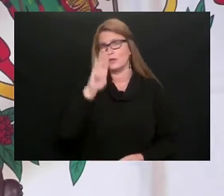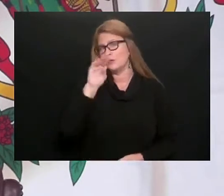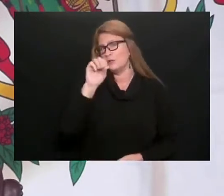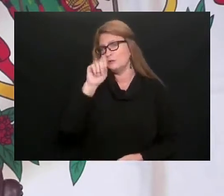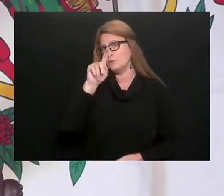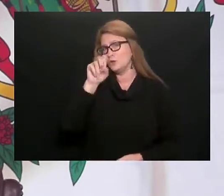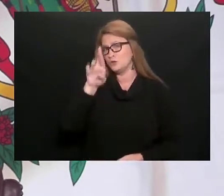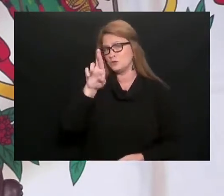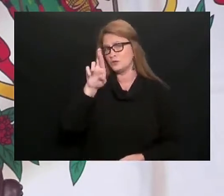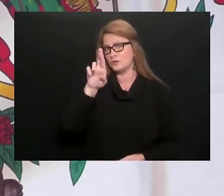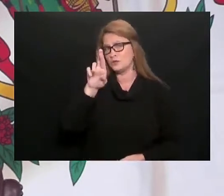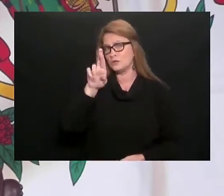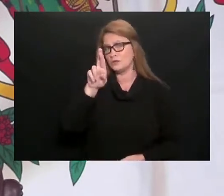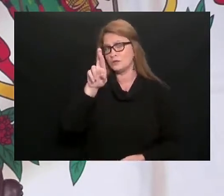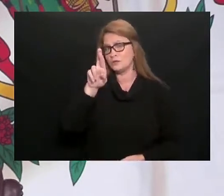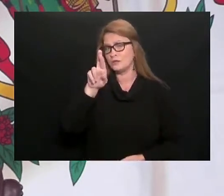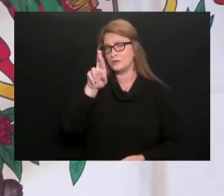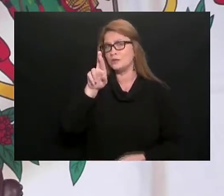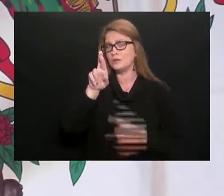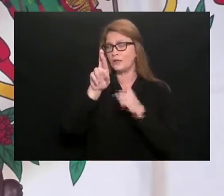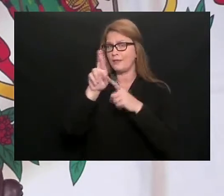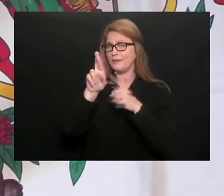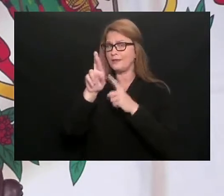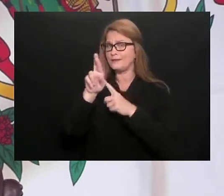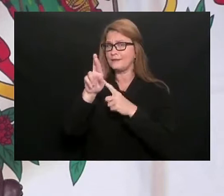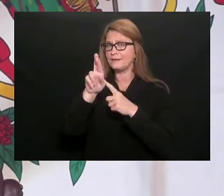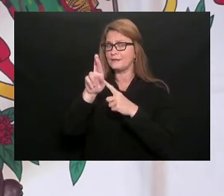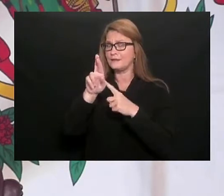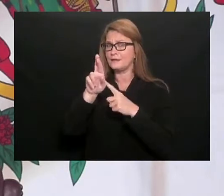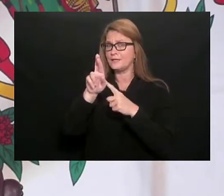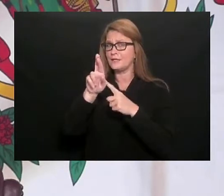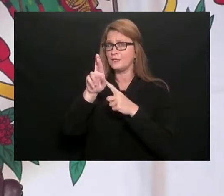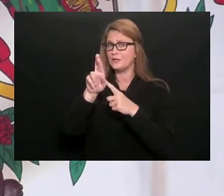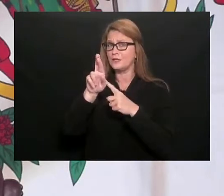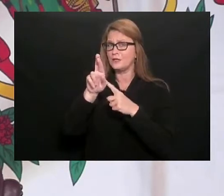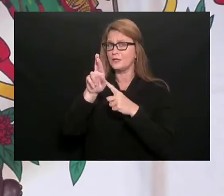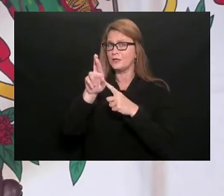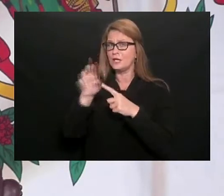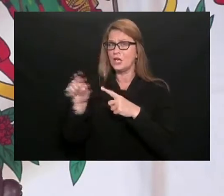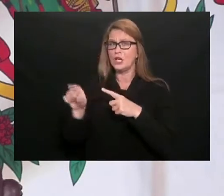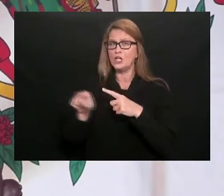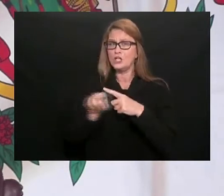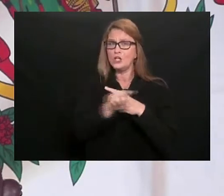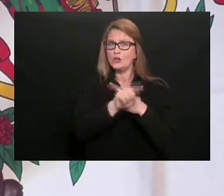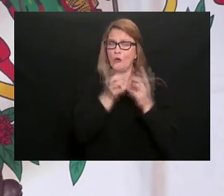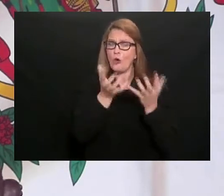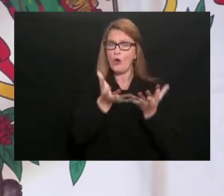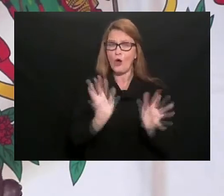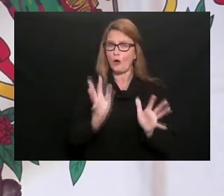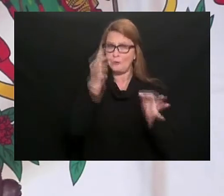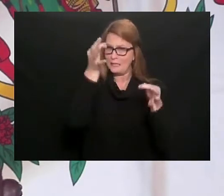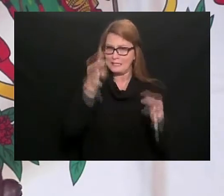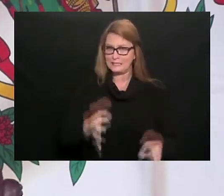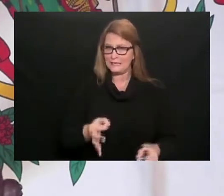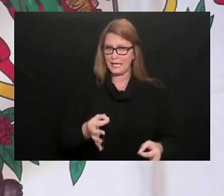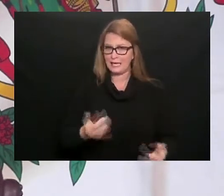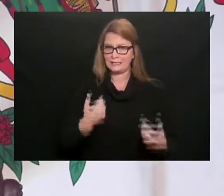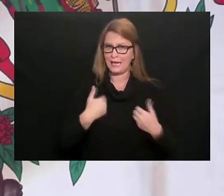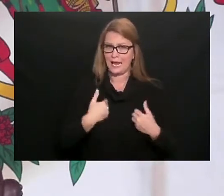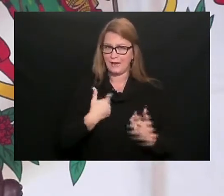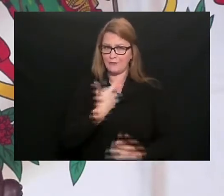shot is, you have already made a decision to get your